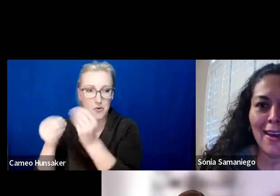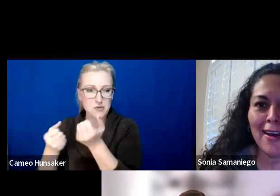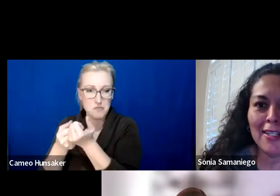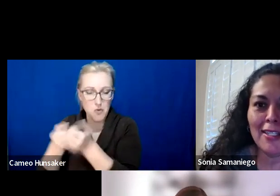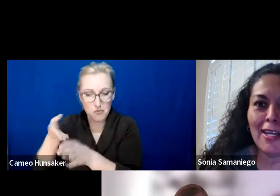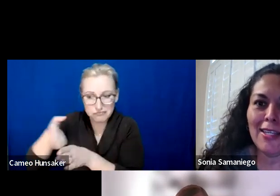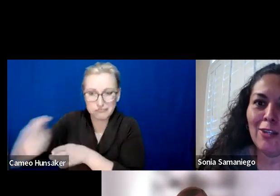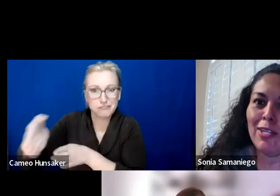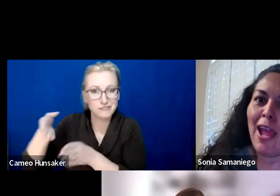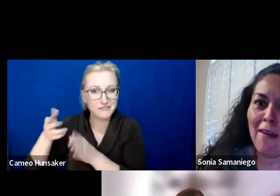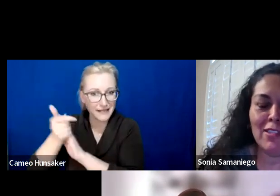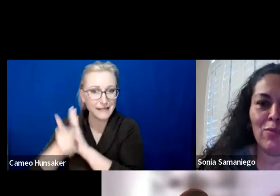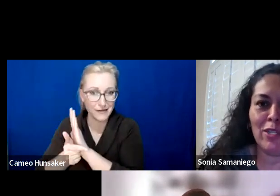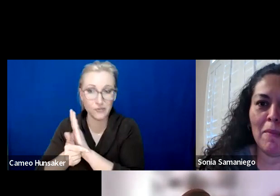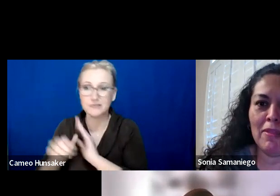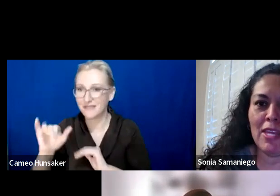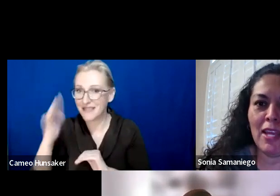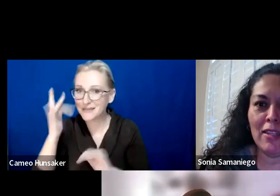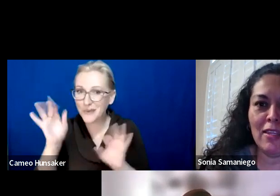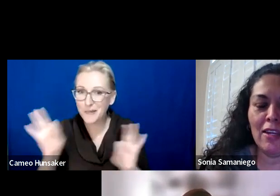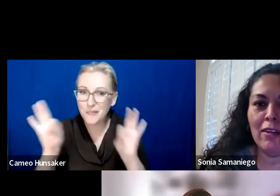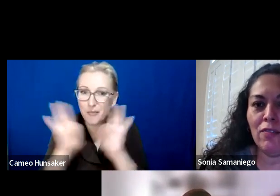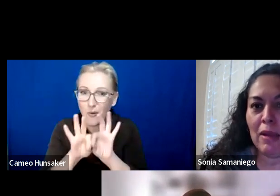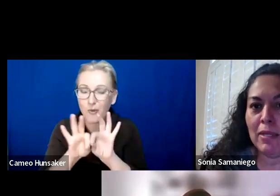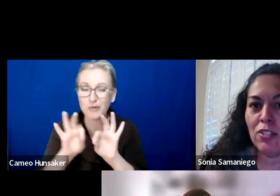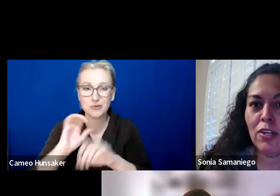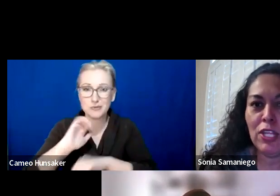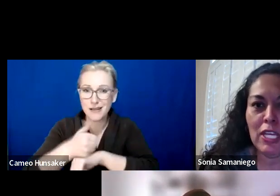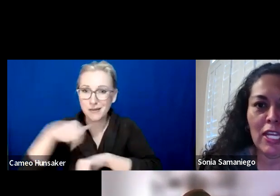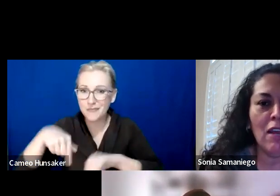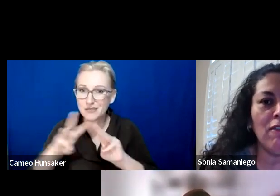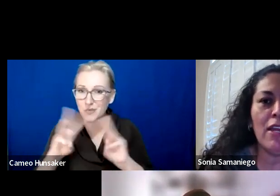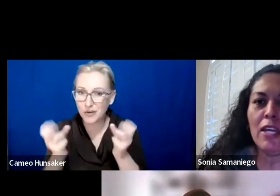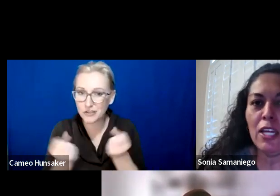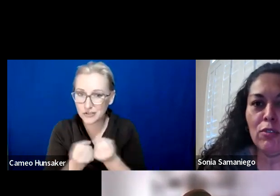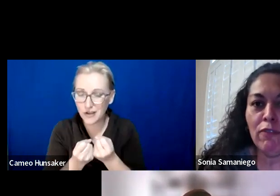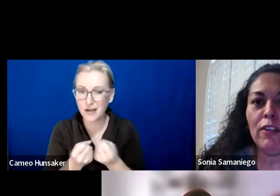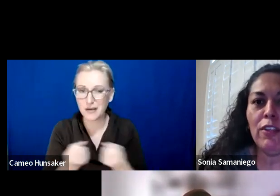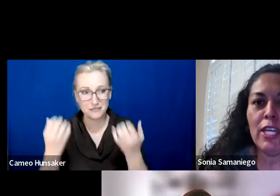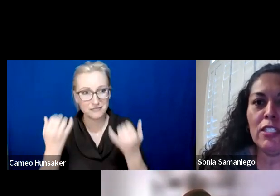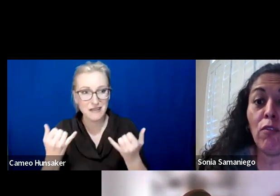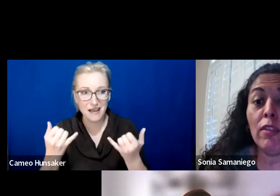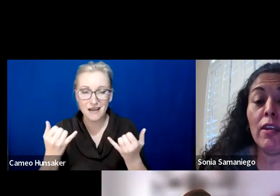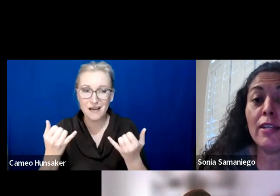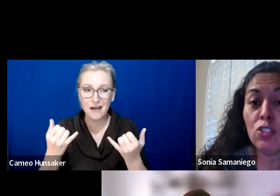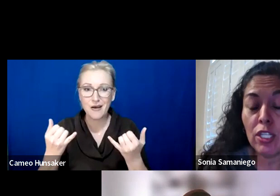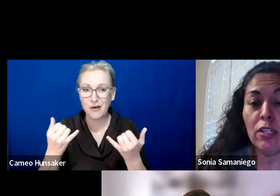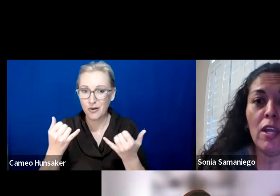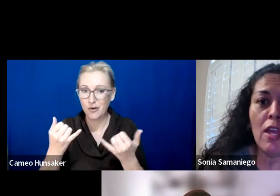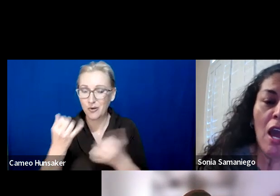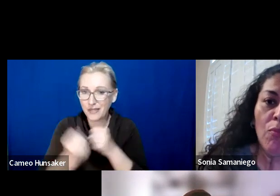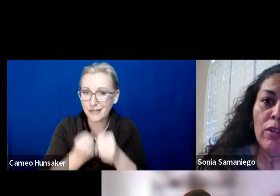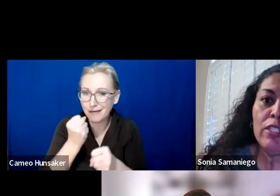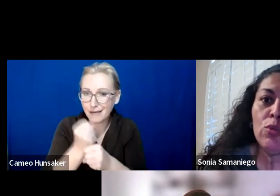for us, to have this workshop at the end of the year as families are thinking of different things for the